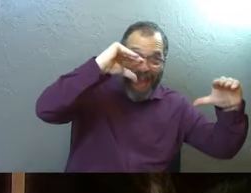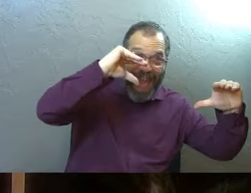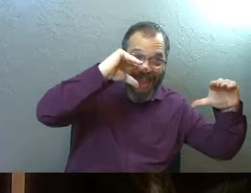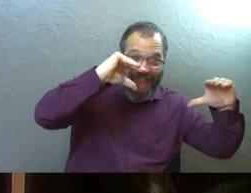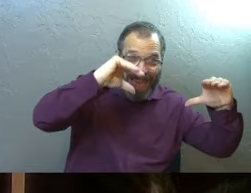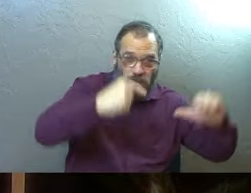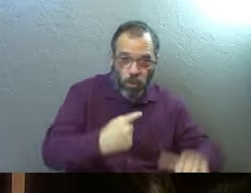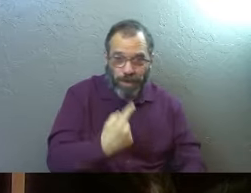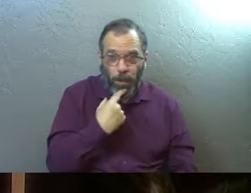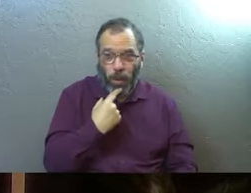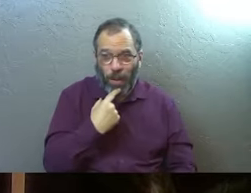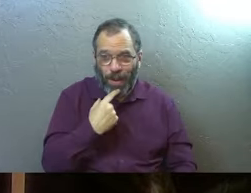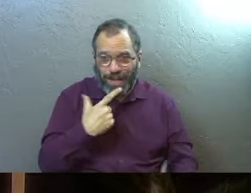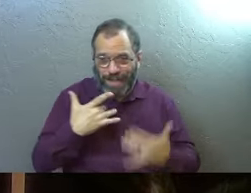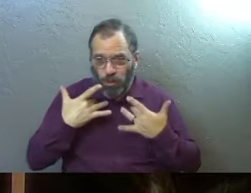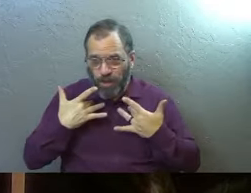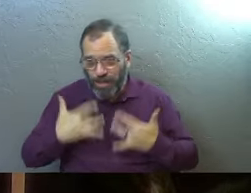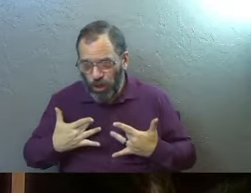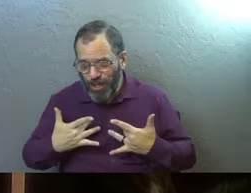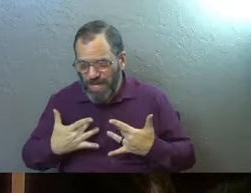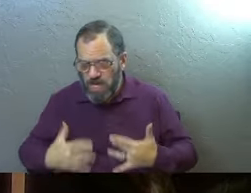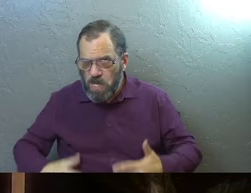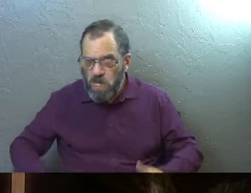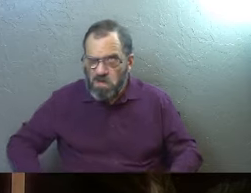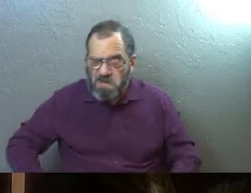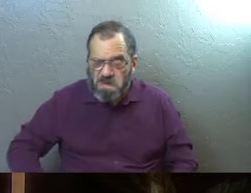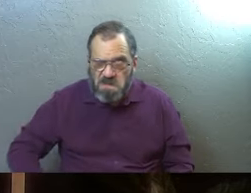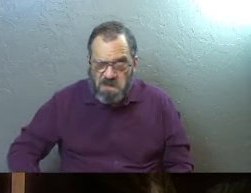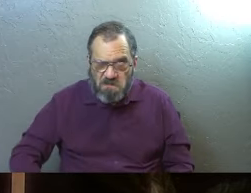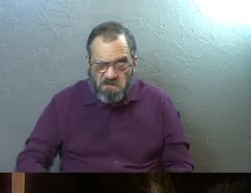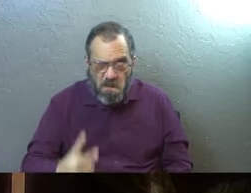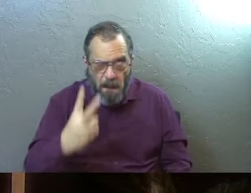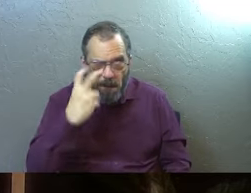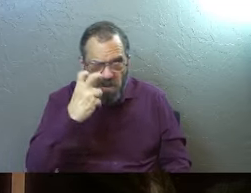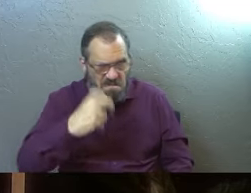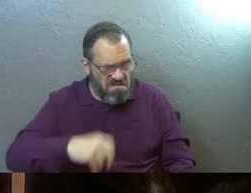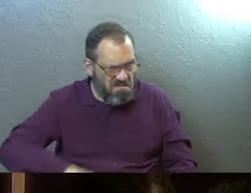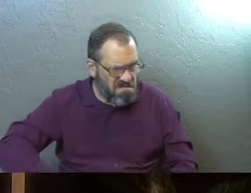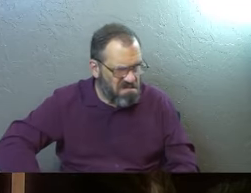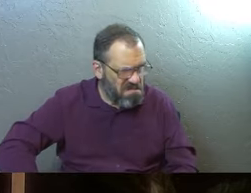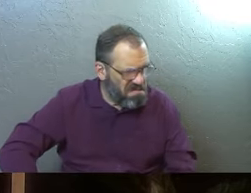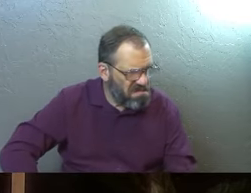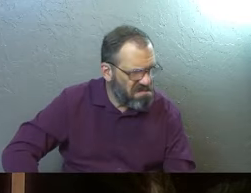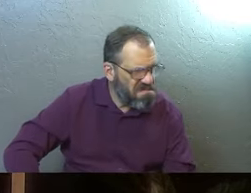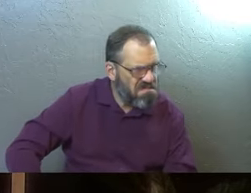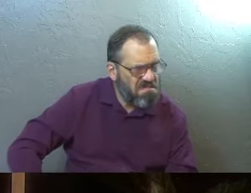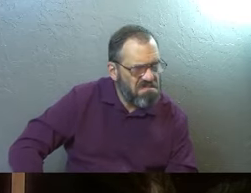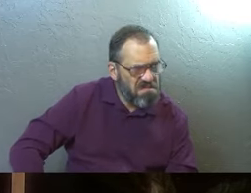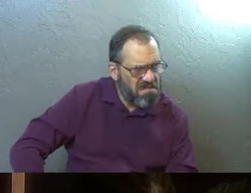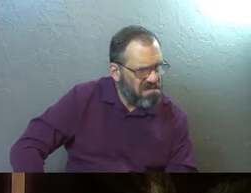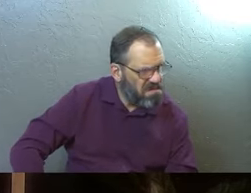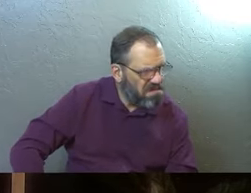to disappointed to discouraged to maybe a little bit bitter.